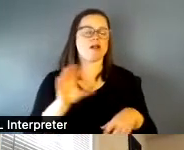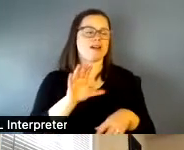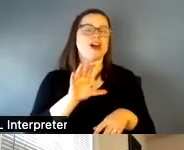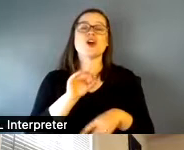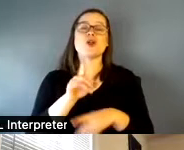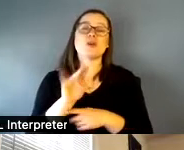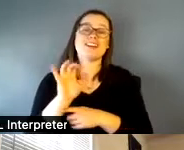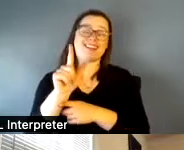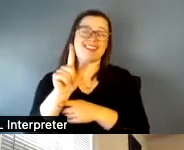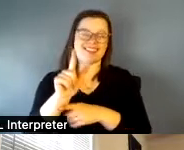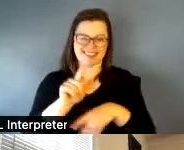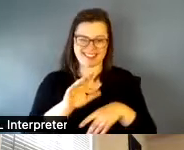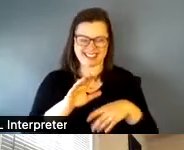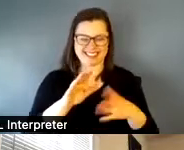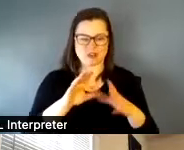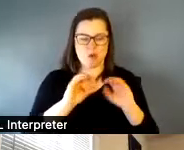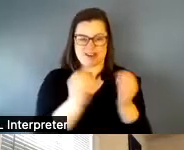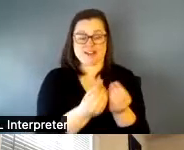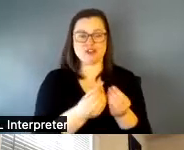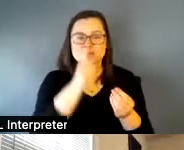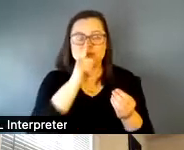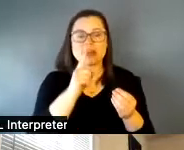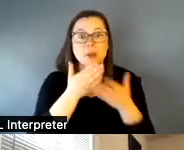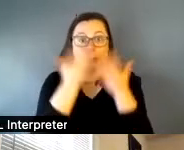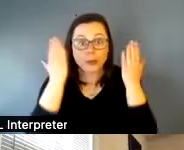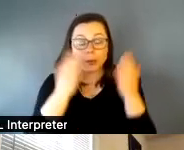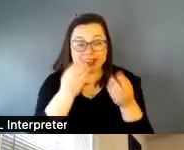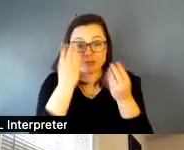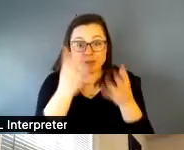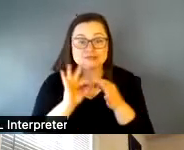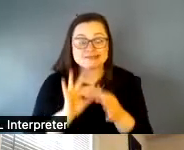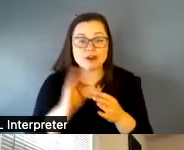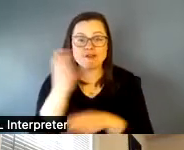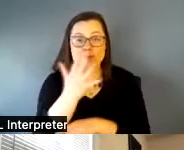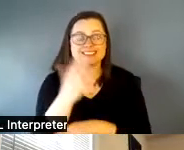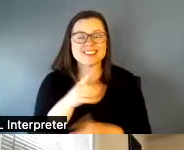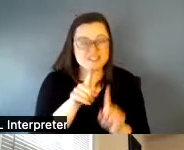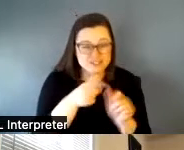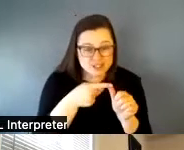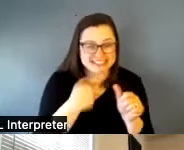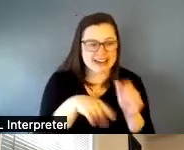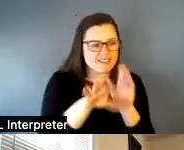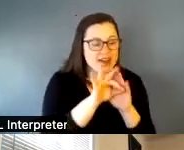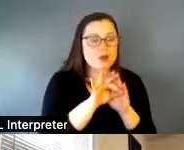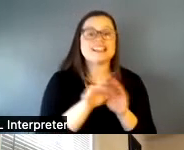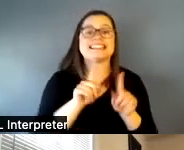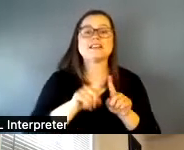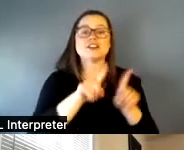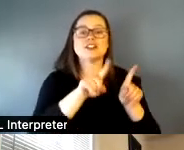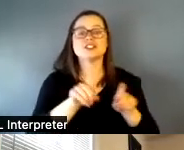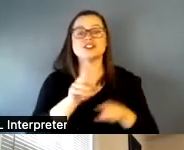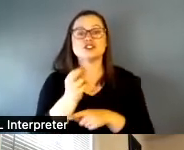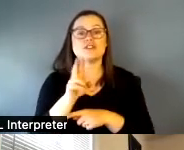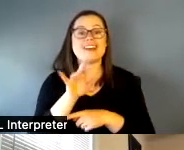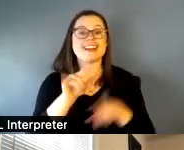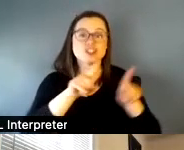there wasn't a lot of information about the forest. The first information that I found was in the surveys that were used to kind of break